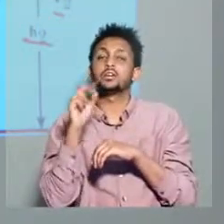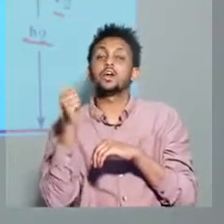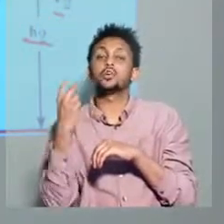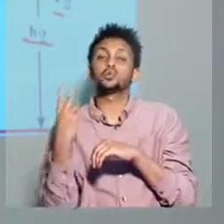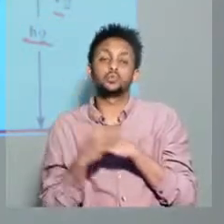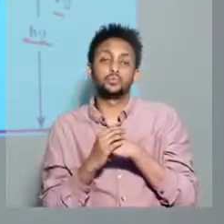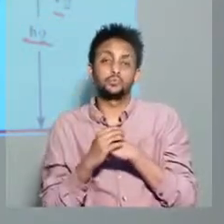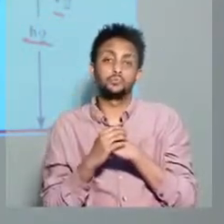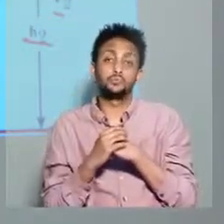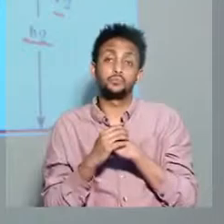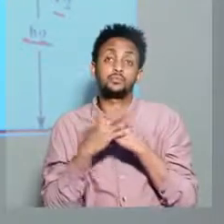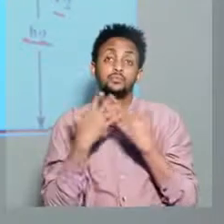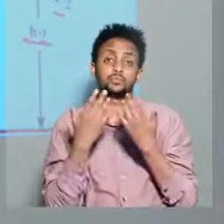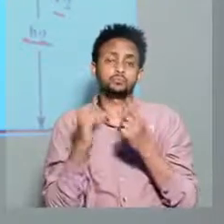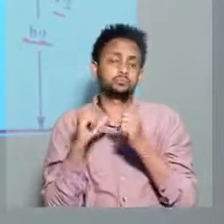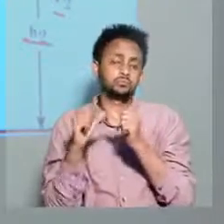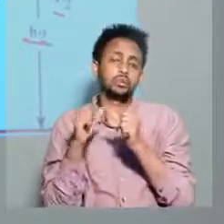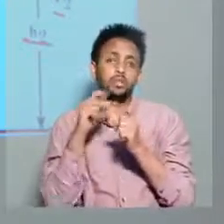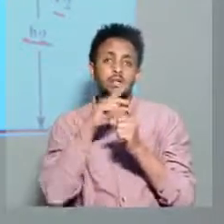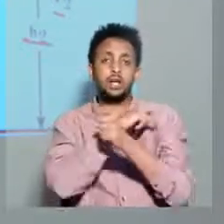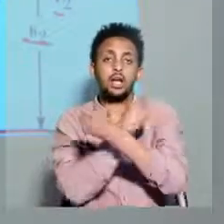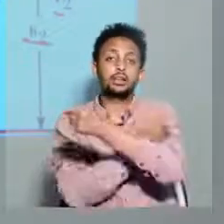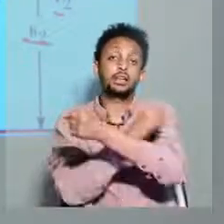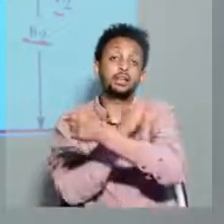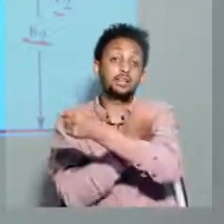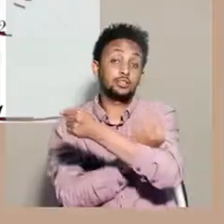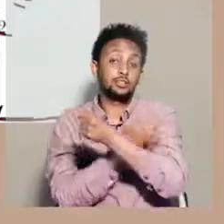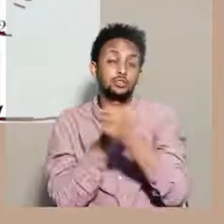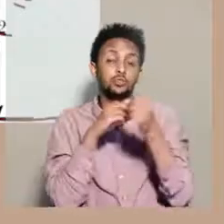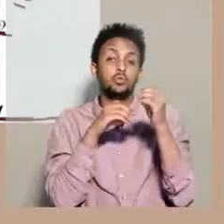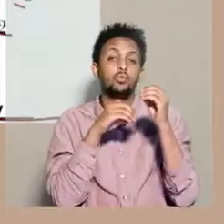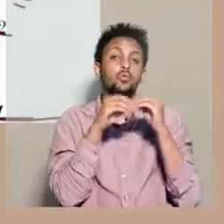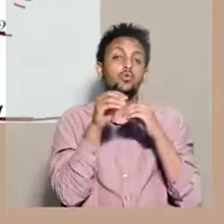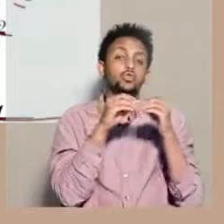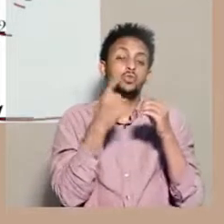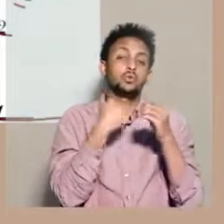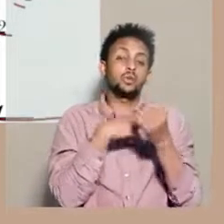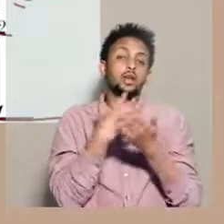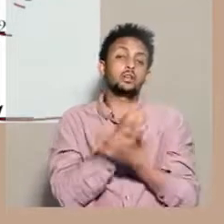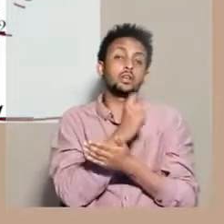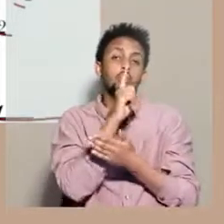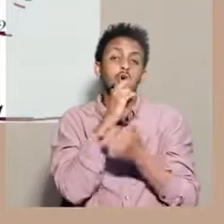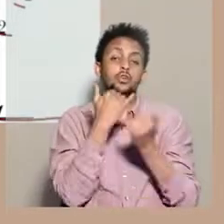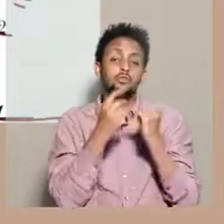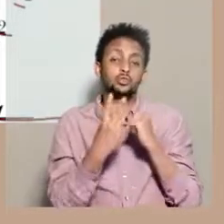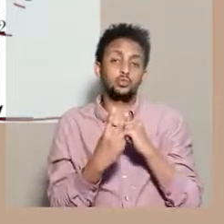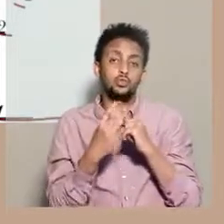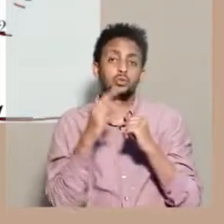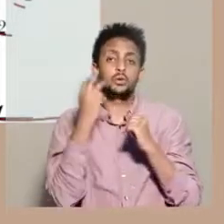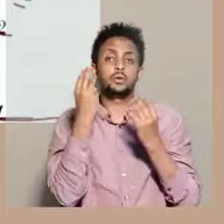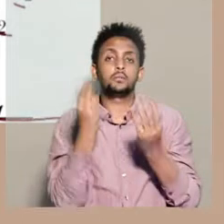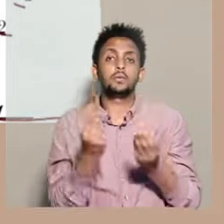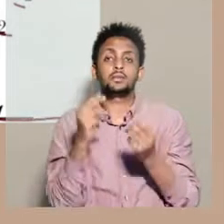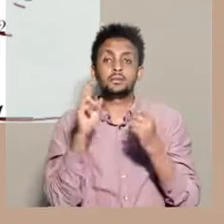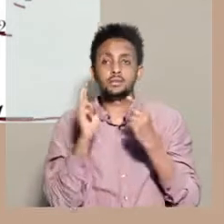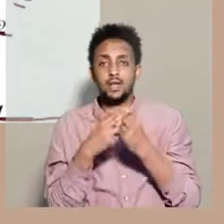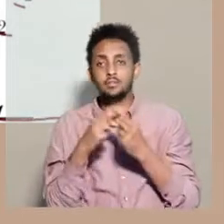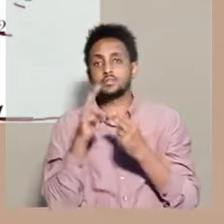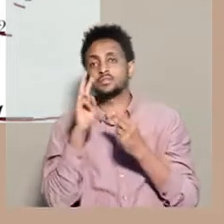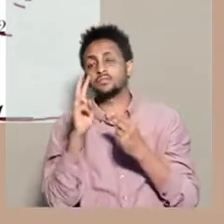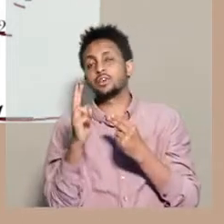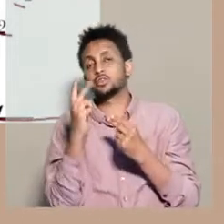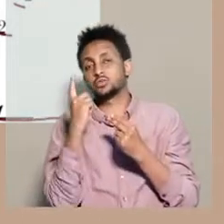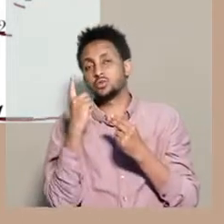a2 and so on. Kinetic energy is energy due to motion, so that we can take 1 over 2 mass times